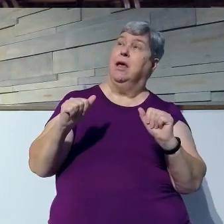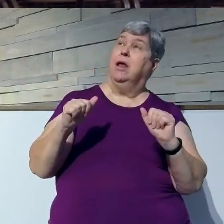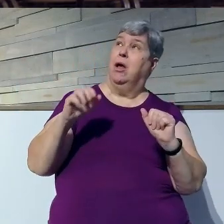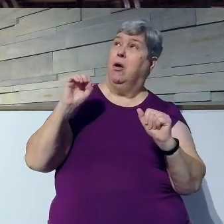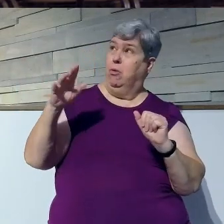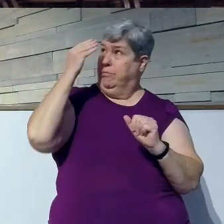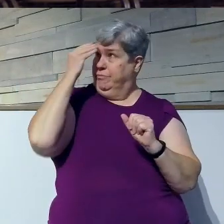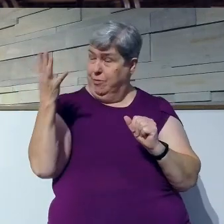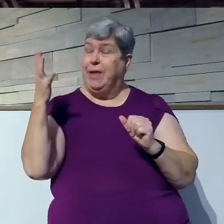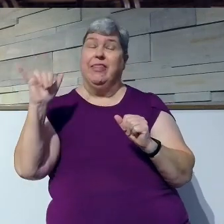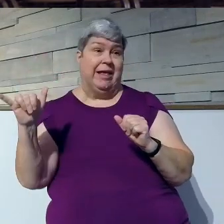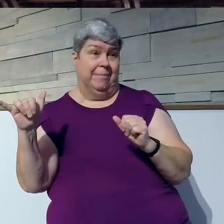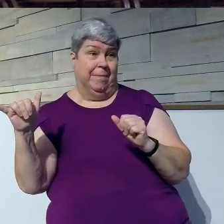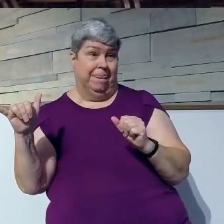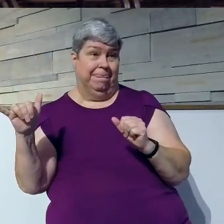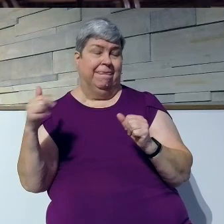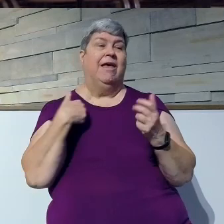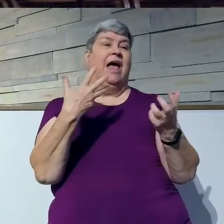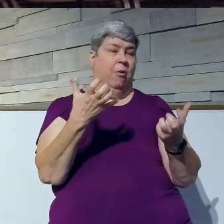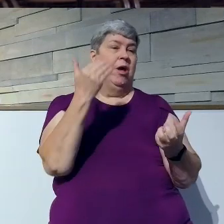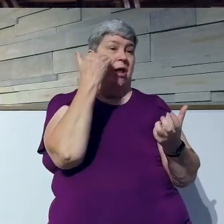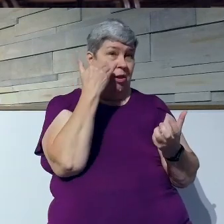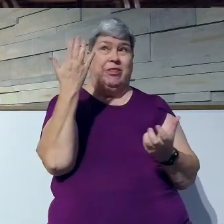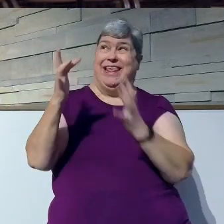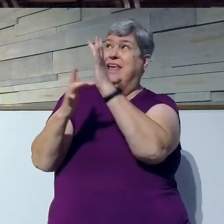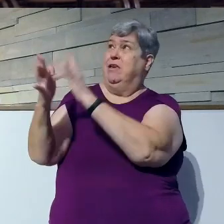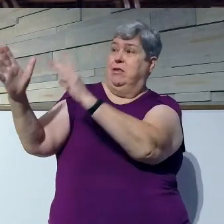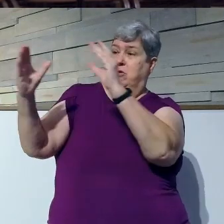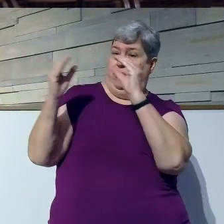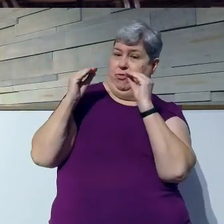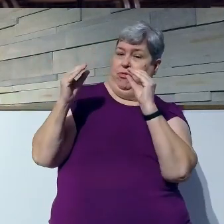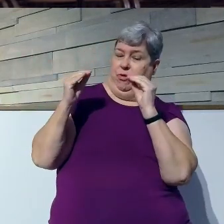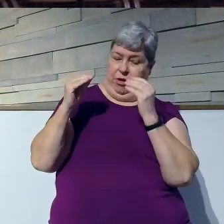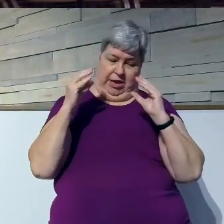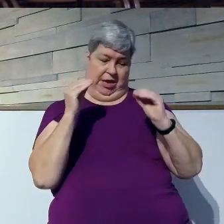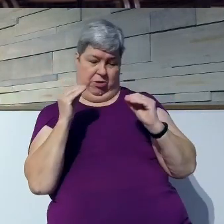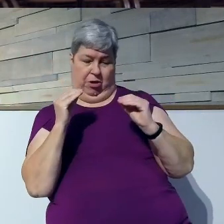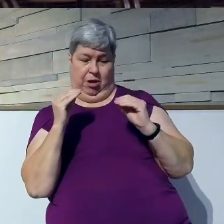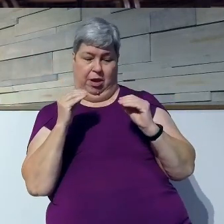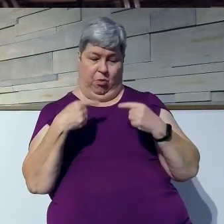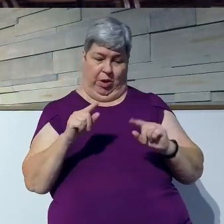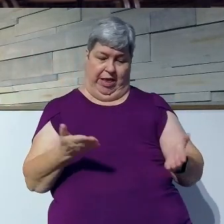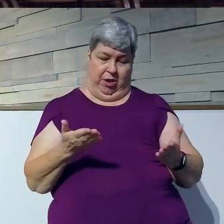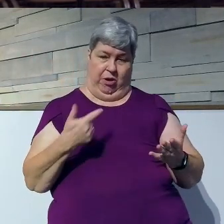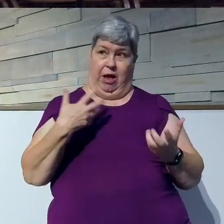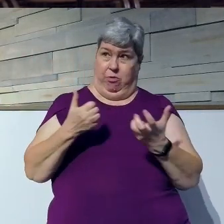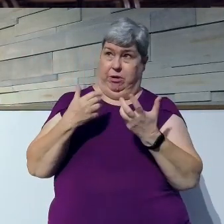live obediently to him. So I want to know what Jesus taught in order to live obediently to